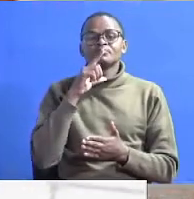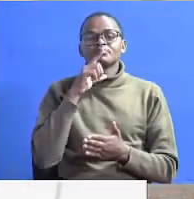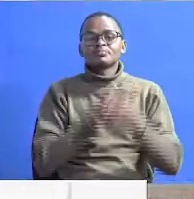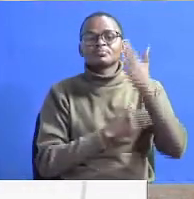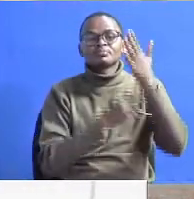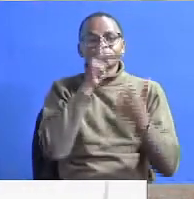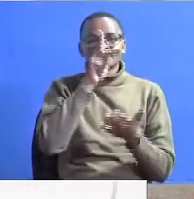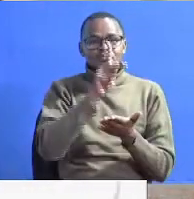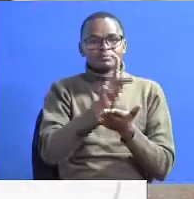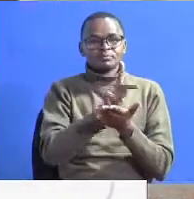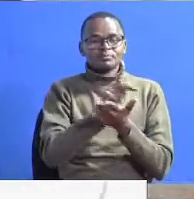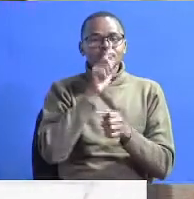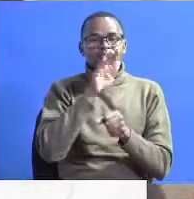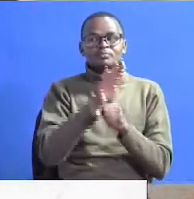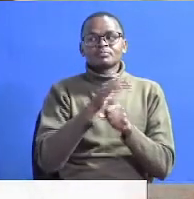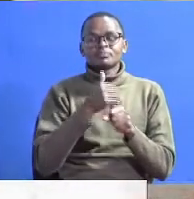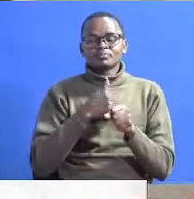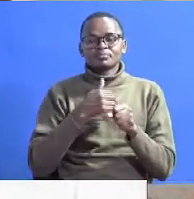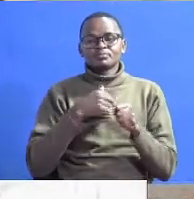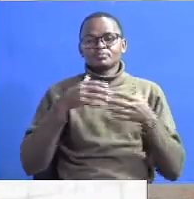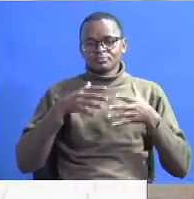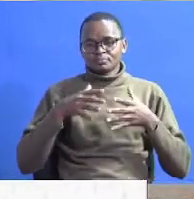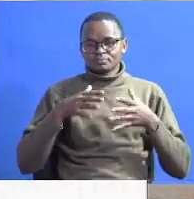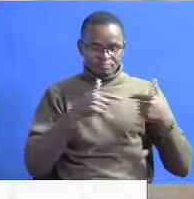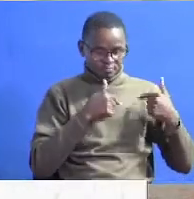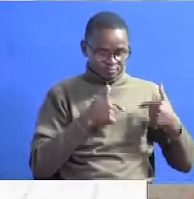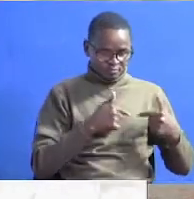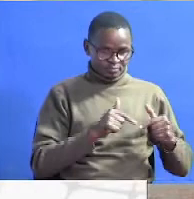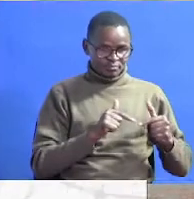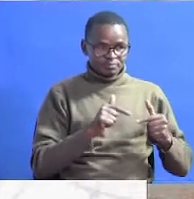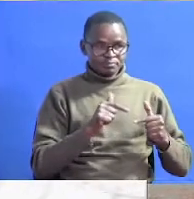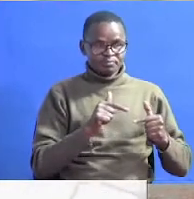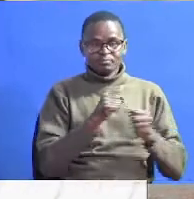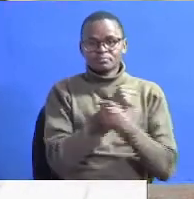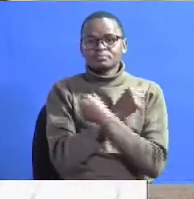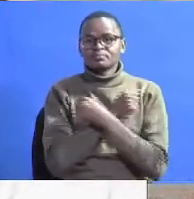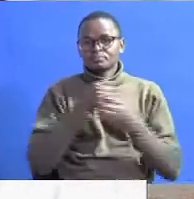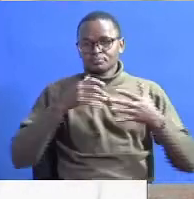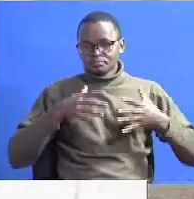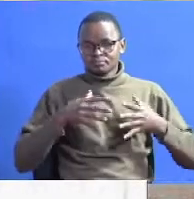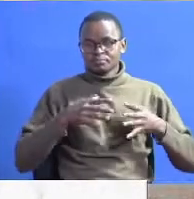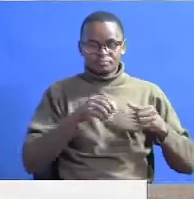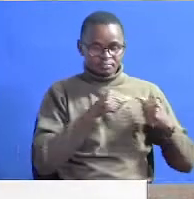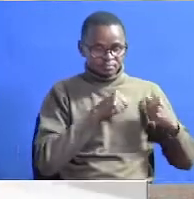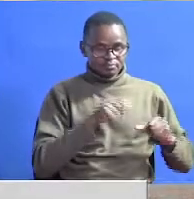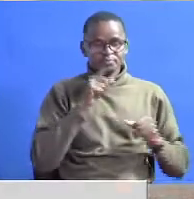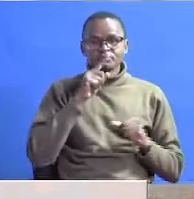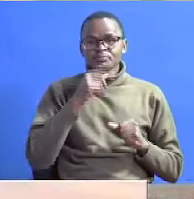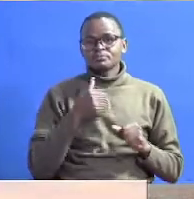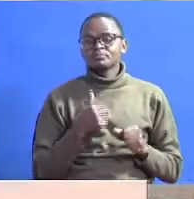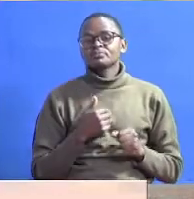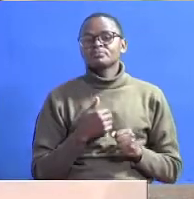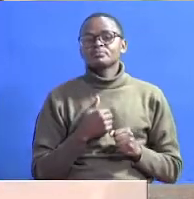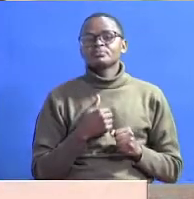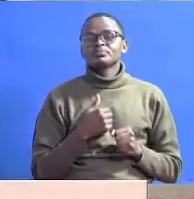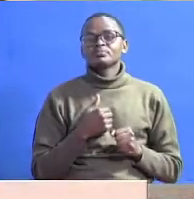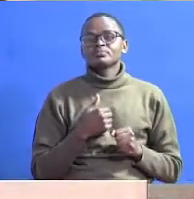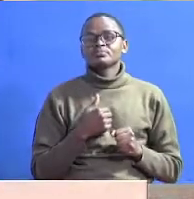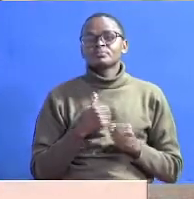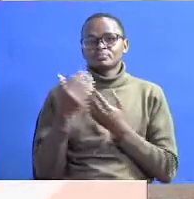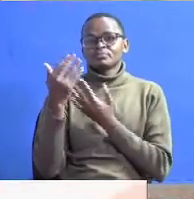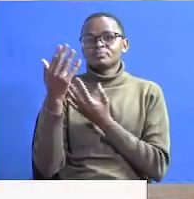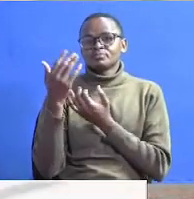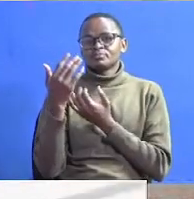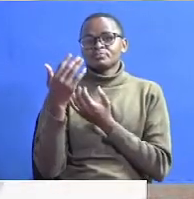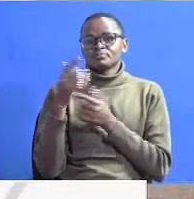always keeps promises and also has people's heart, the love of people at heart. You understand? So we have a hope. We have